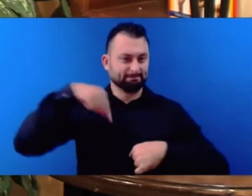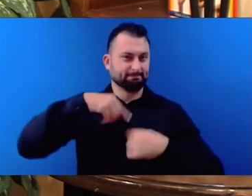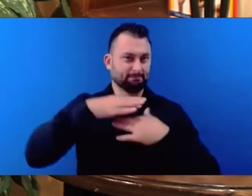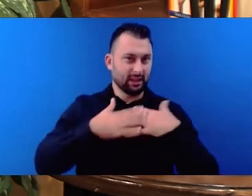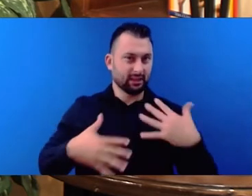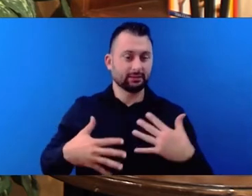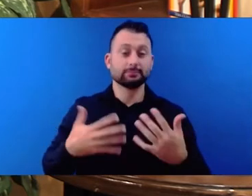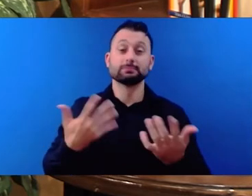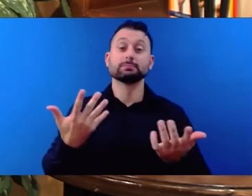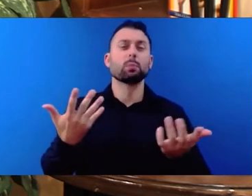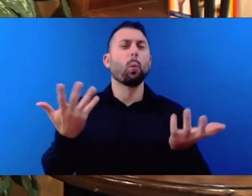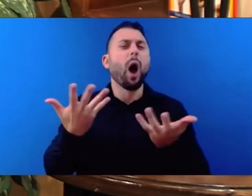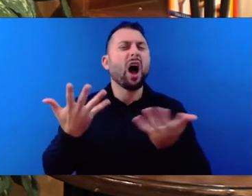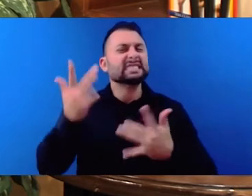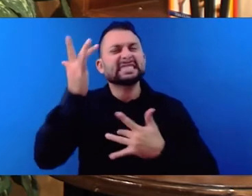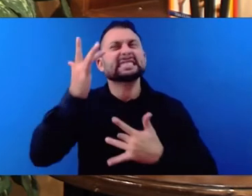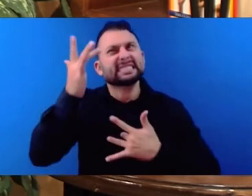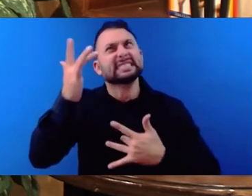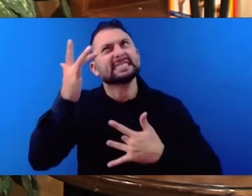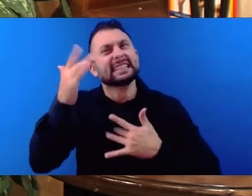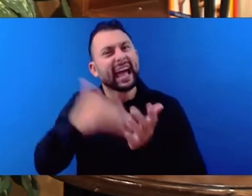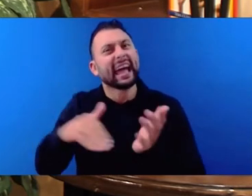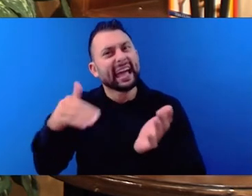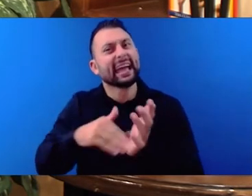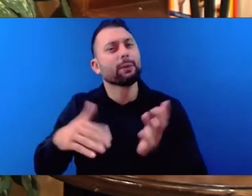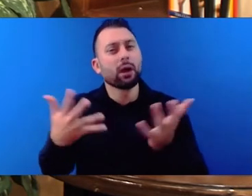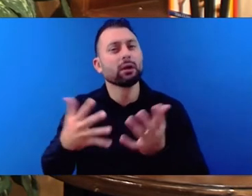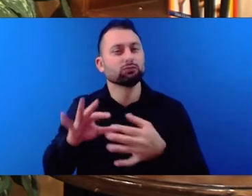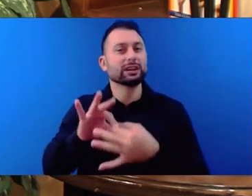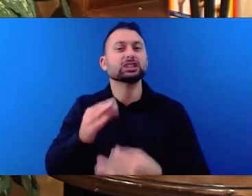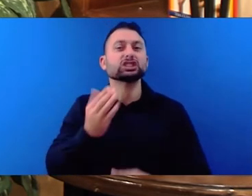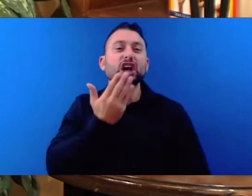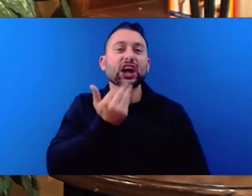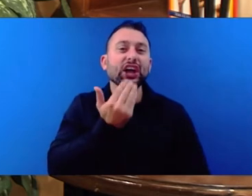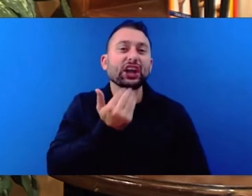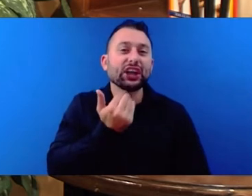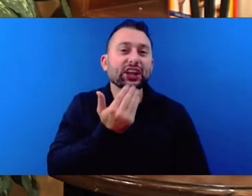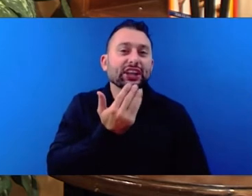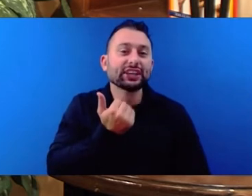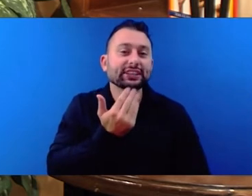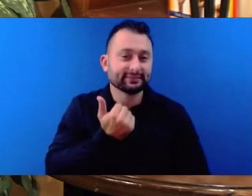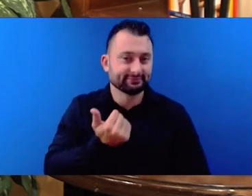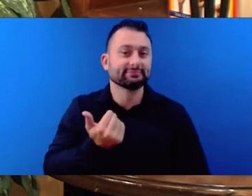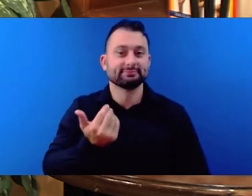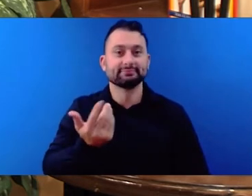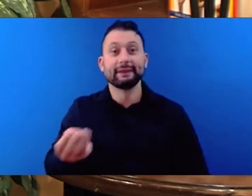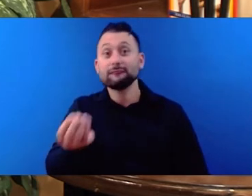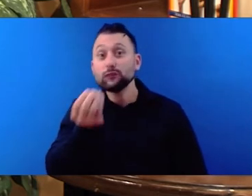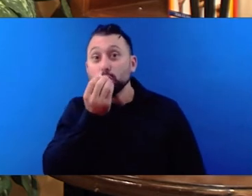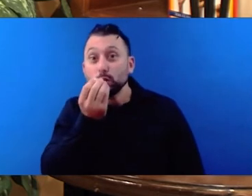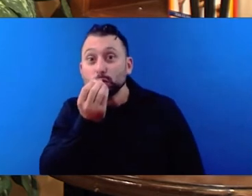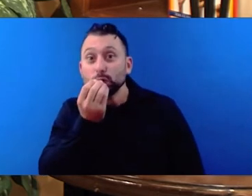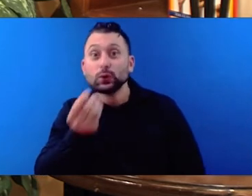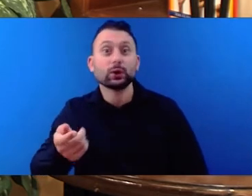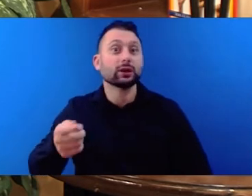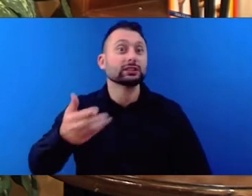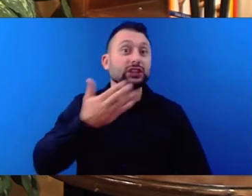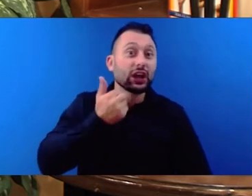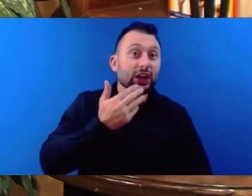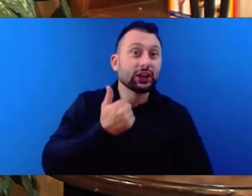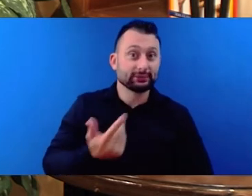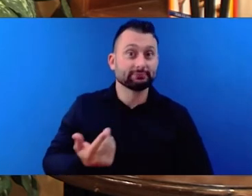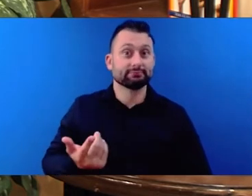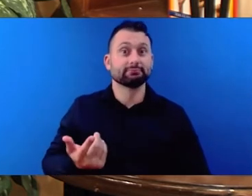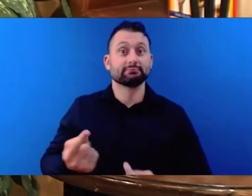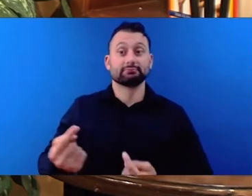by various chemicals and hormones in our body to different further chemicals, those